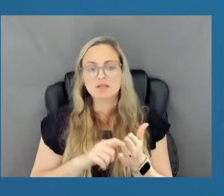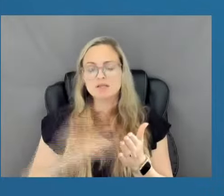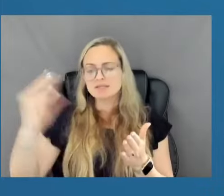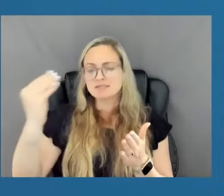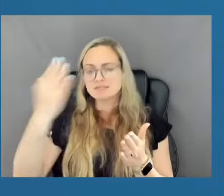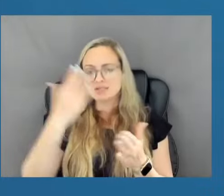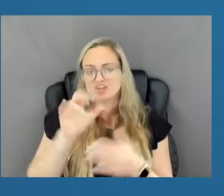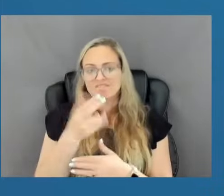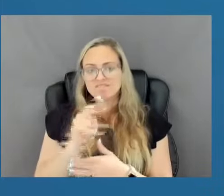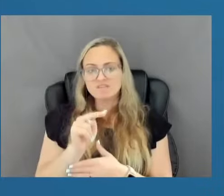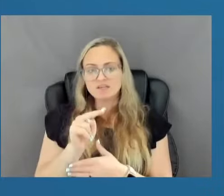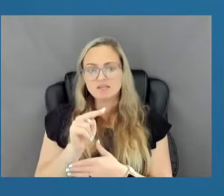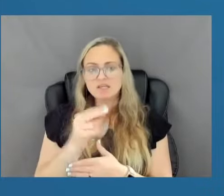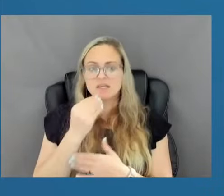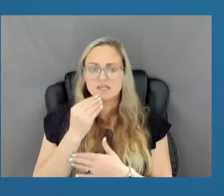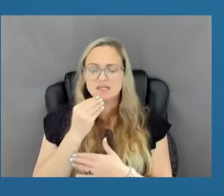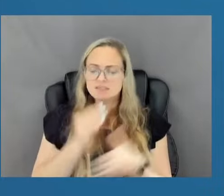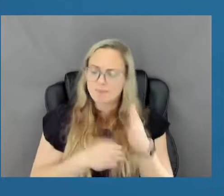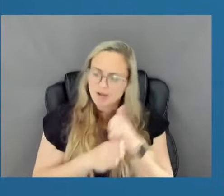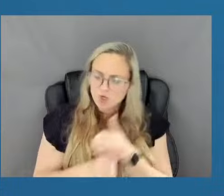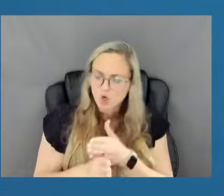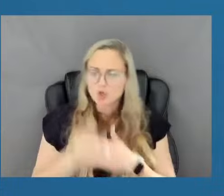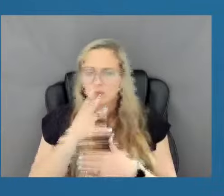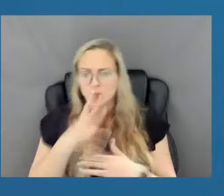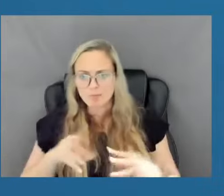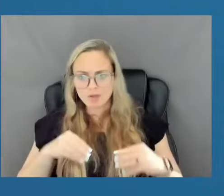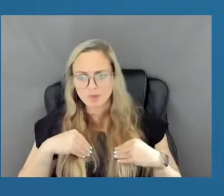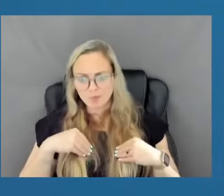Eats, a minority woman-owned.